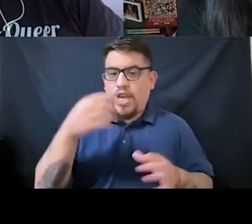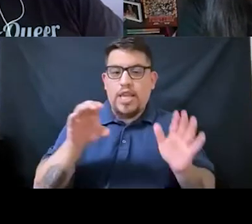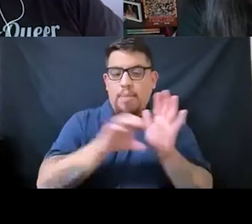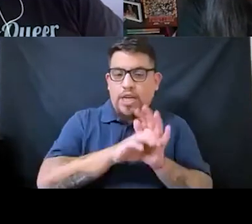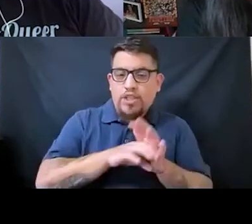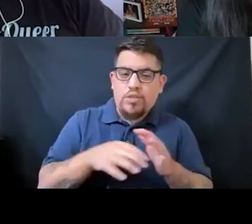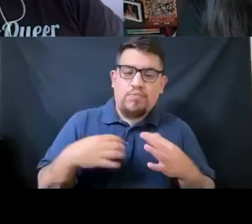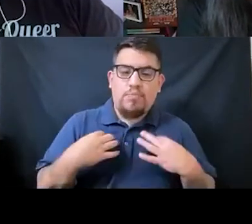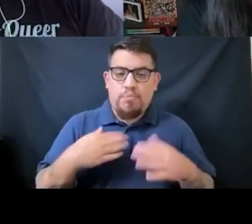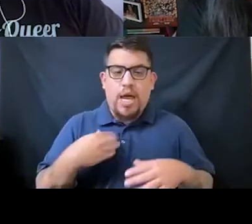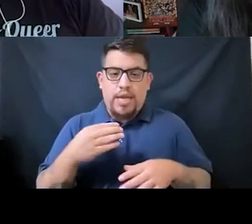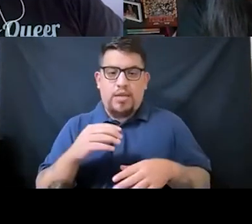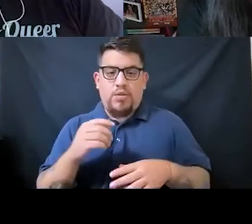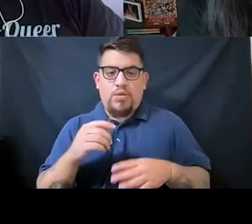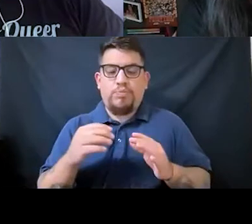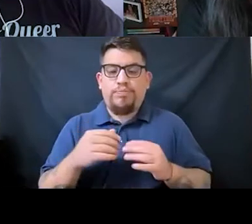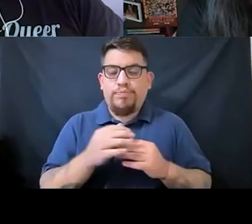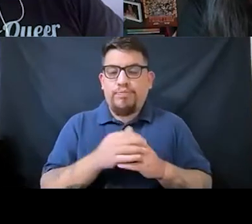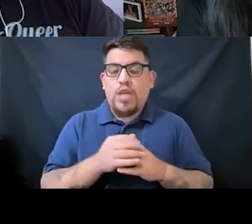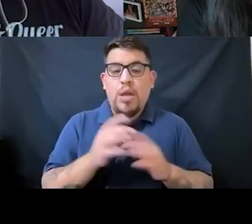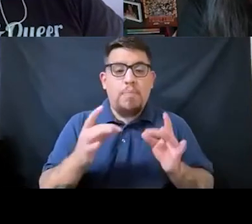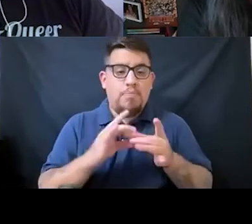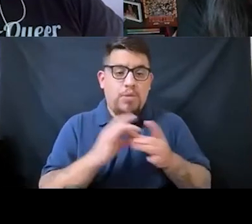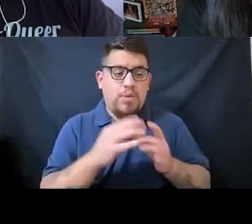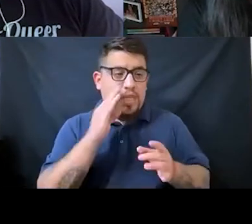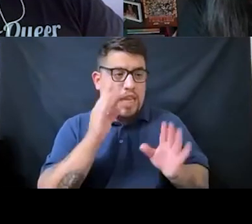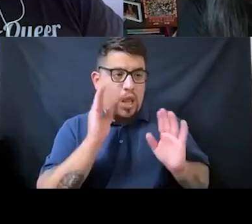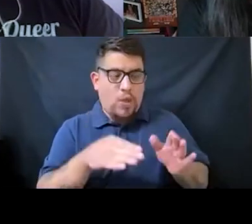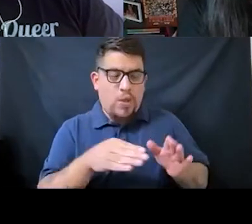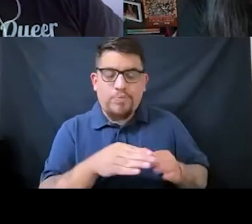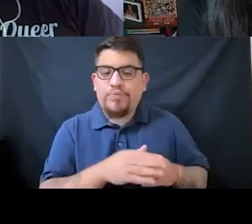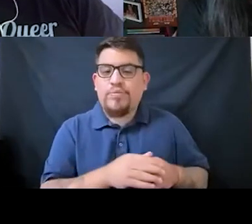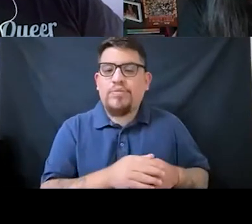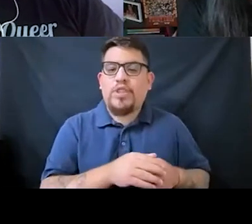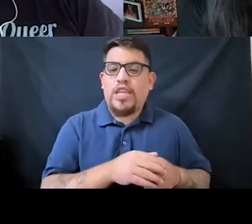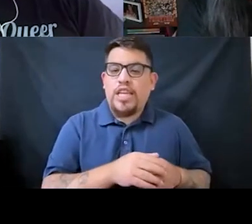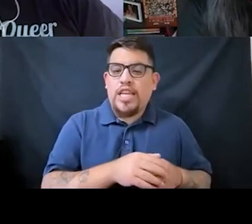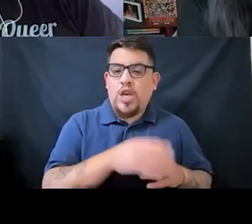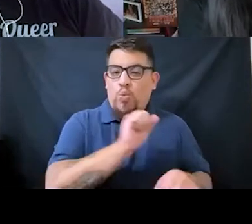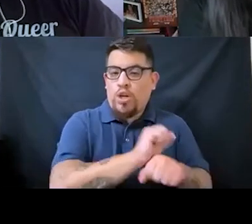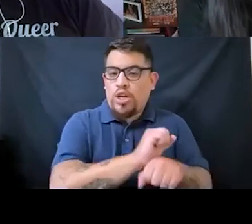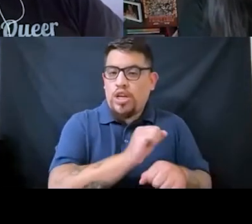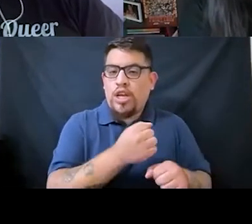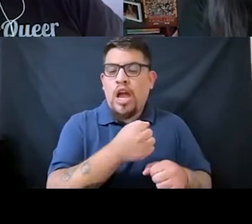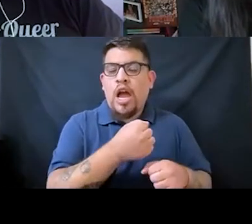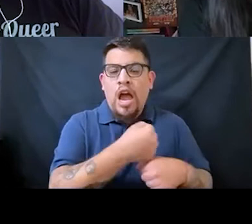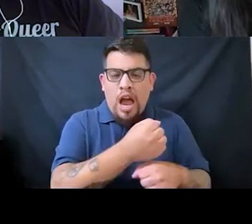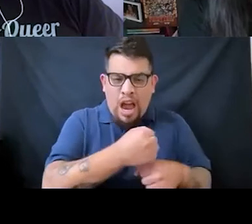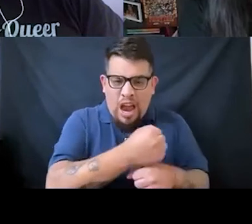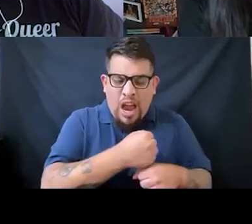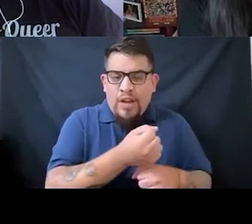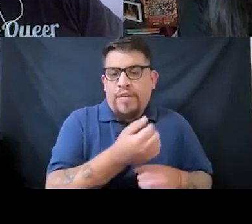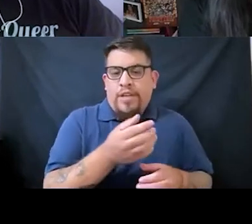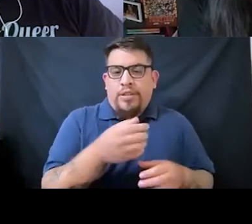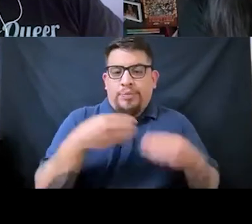any pictures. So when he messaged me to say hello and that he was the barista at my local coffee shop, I didn't know which barista he might